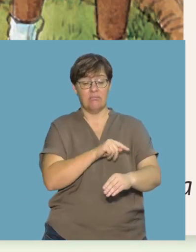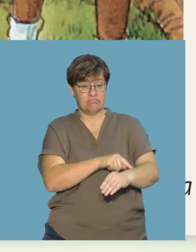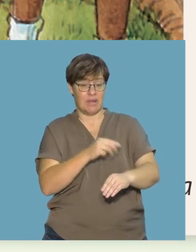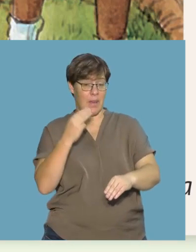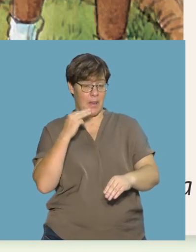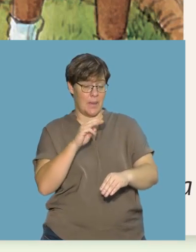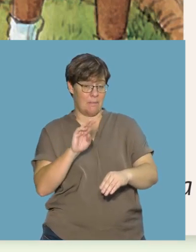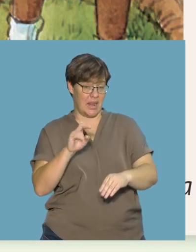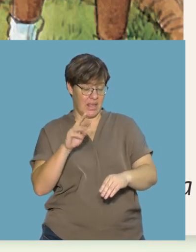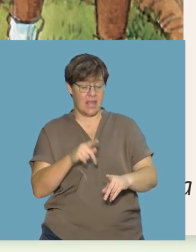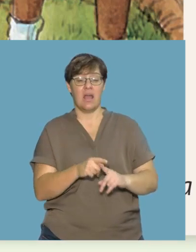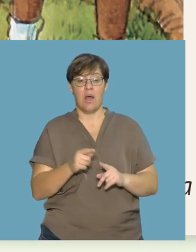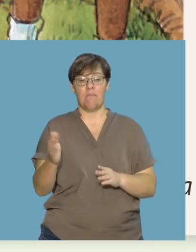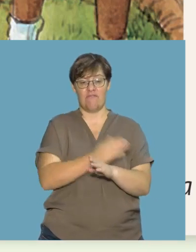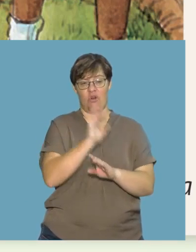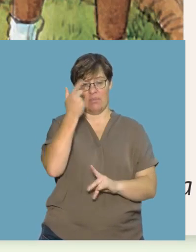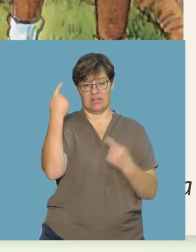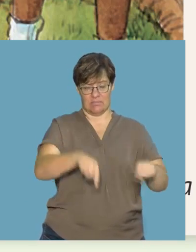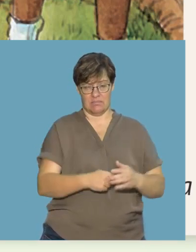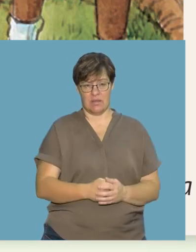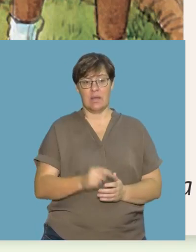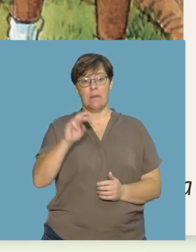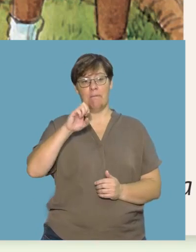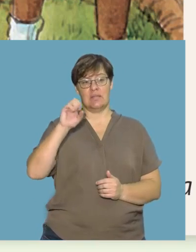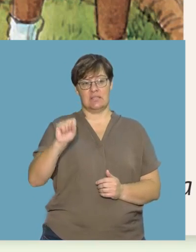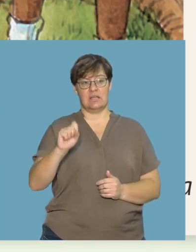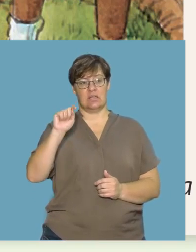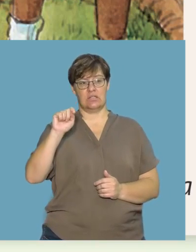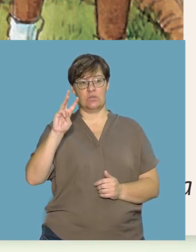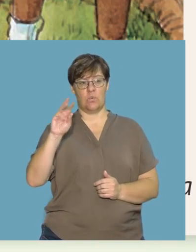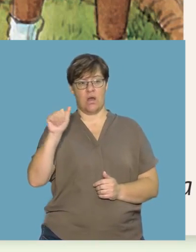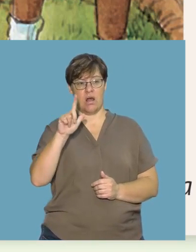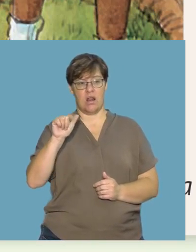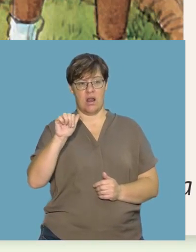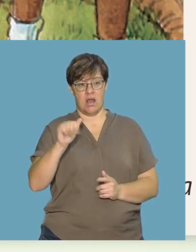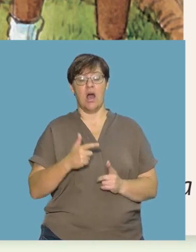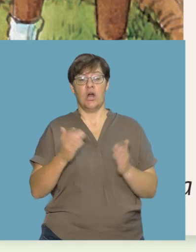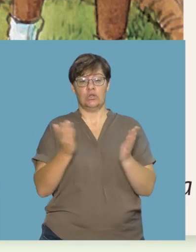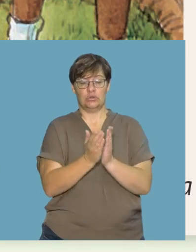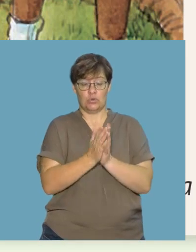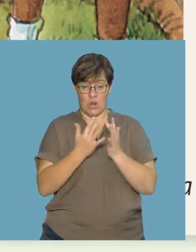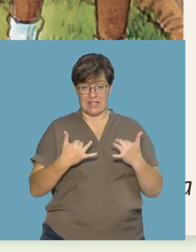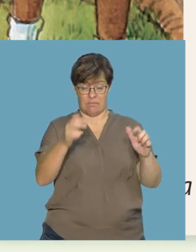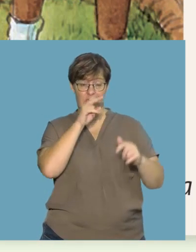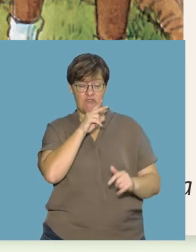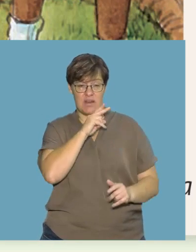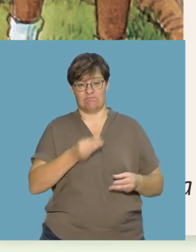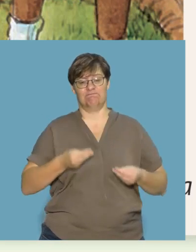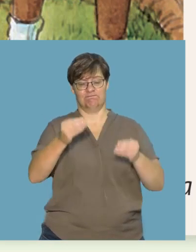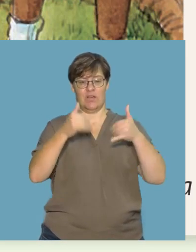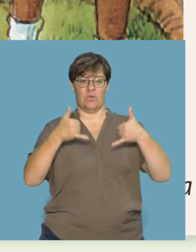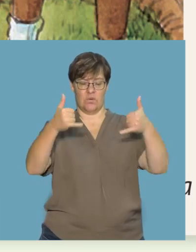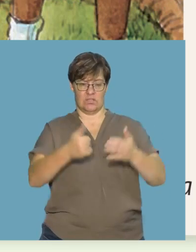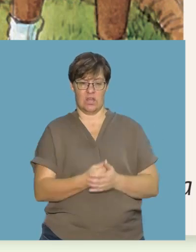Mrs. Twyla, the school principal, will be presenting the 2 girls with an award at the school assembly on Friday. Join the Red